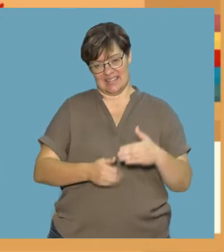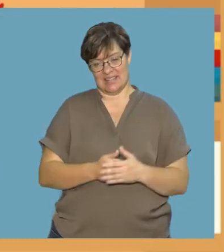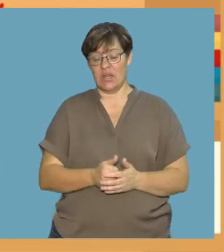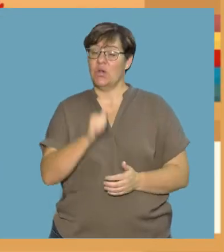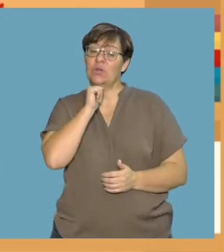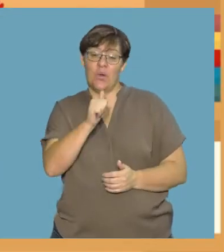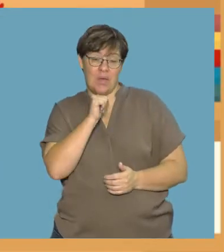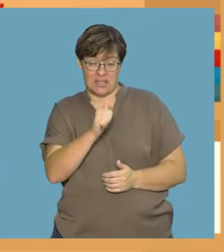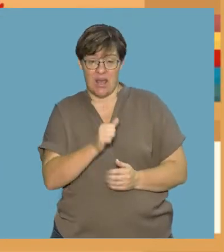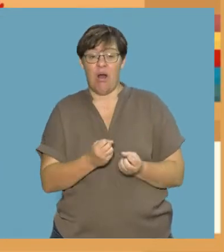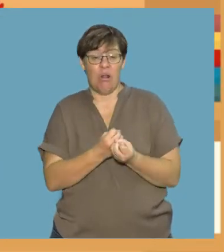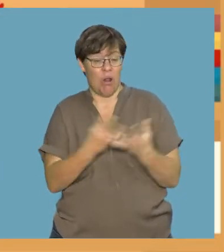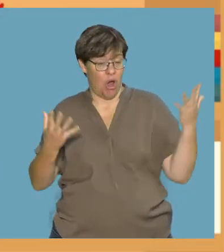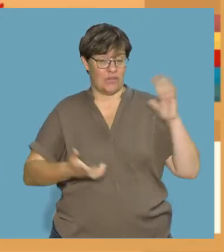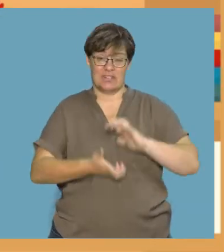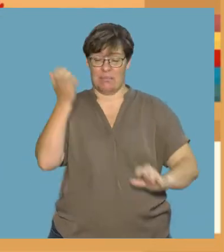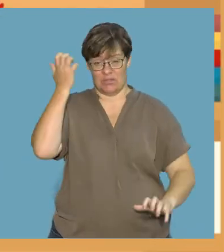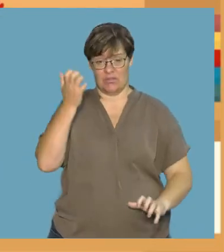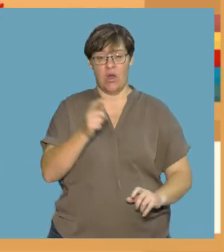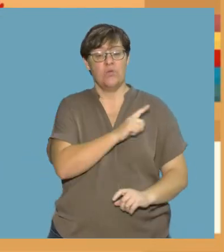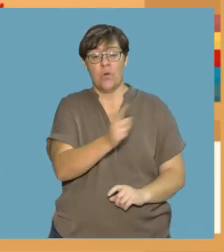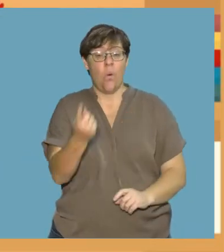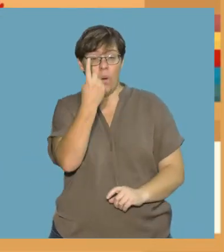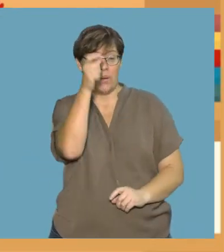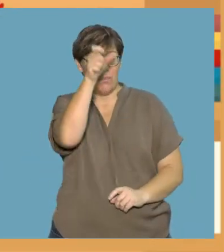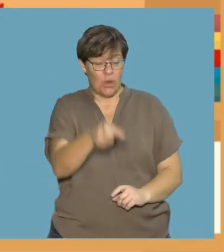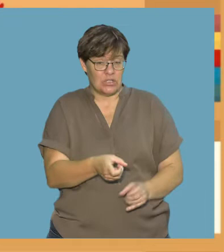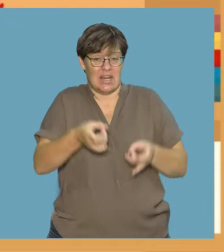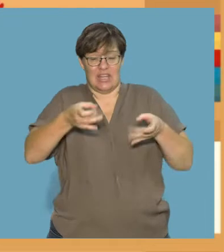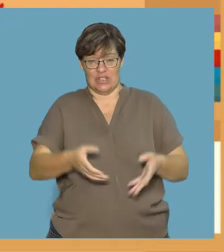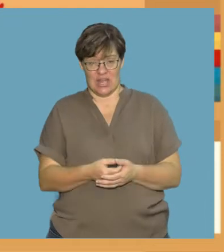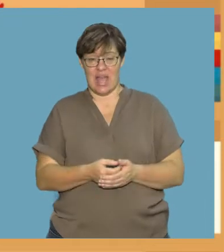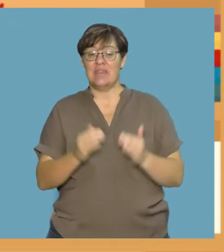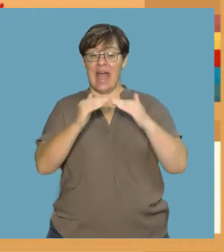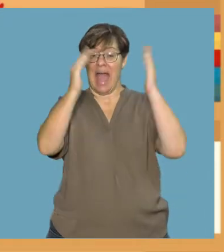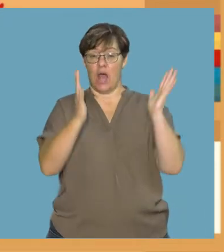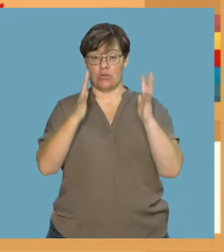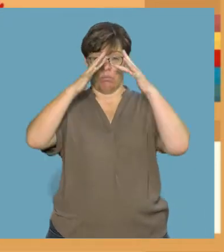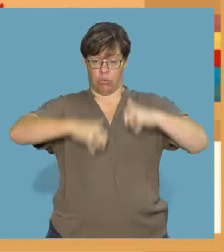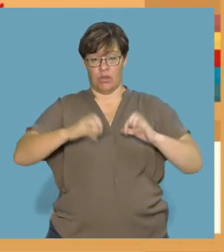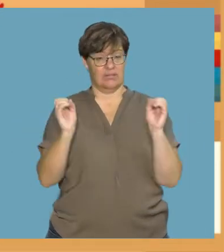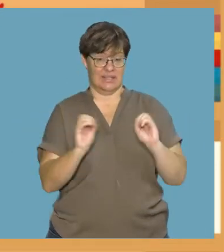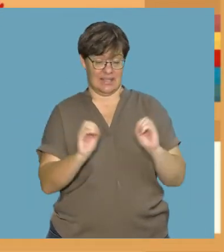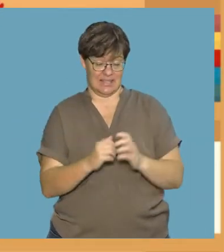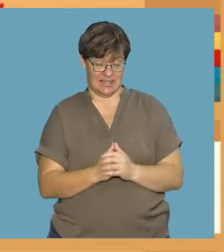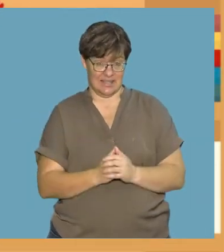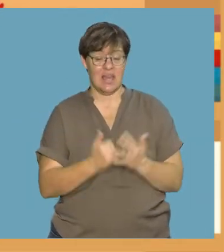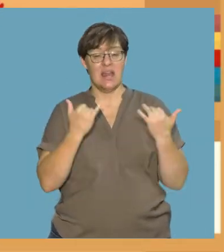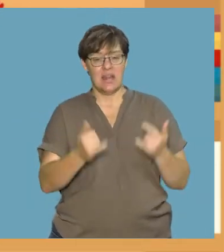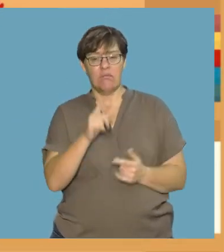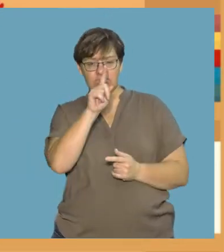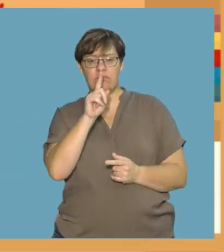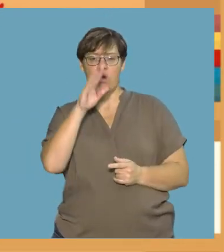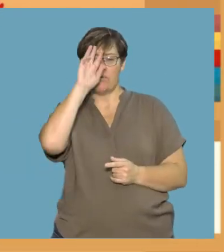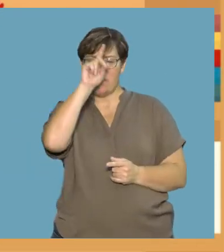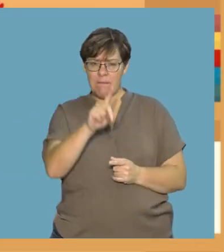Even though there was a lot of damage, no one got hurt and the house was not burnt down. Now let's see if you remember the